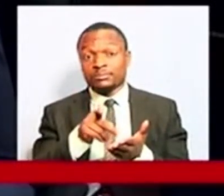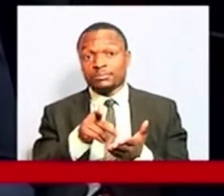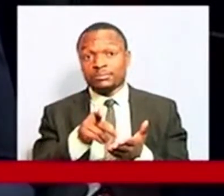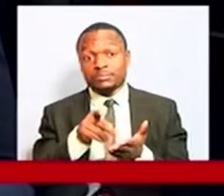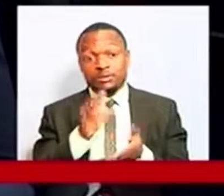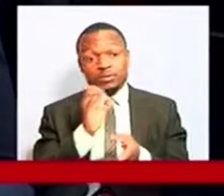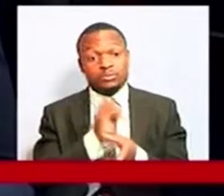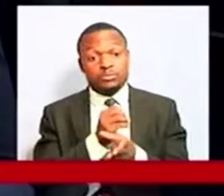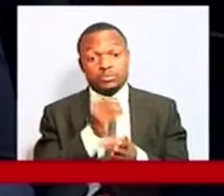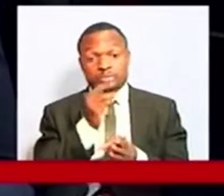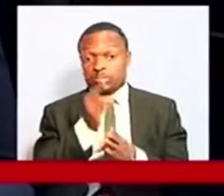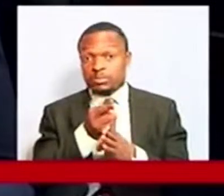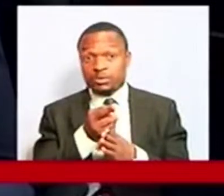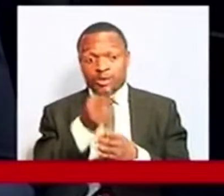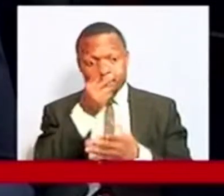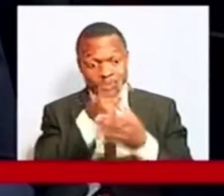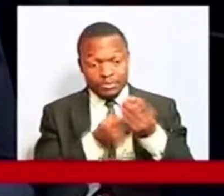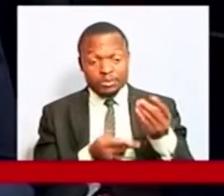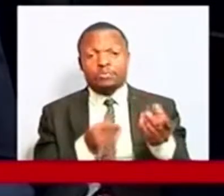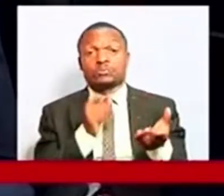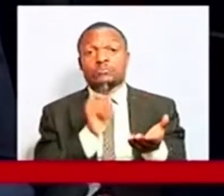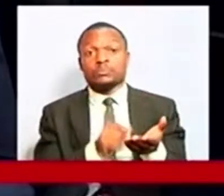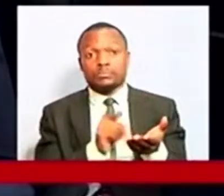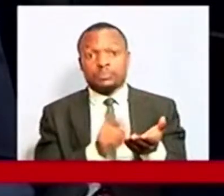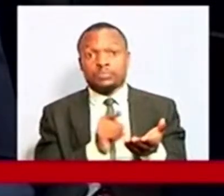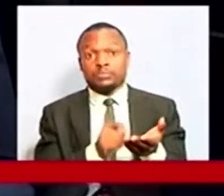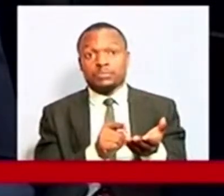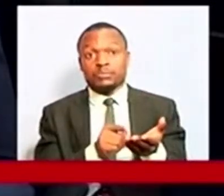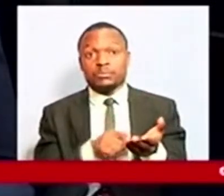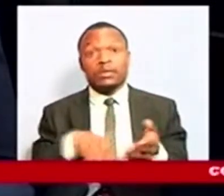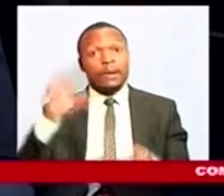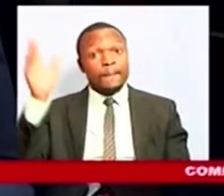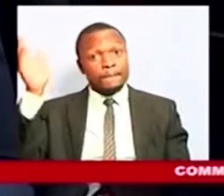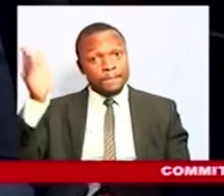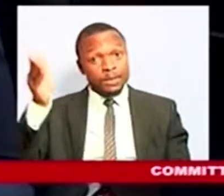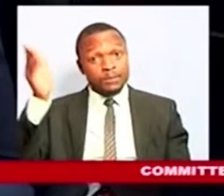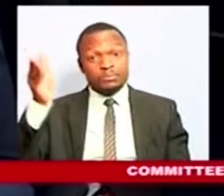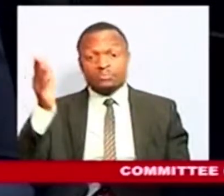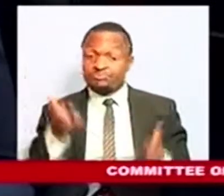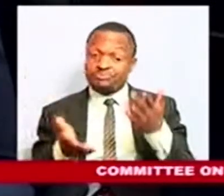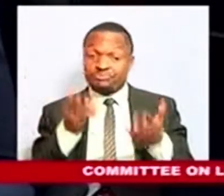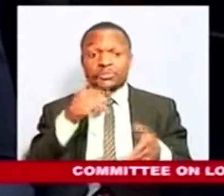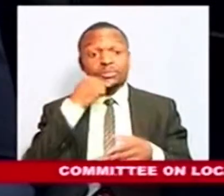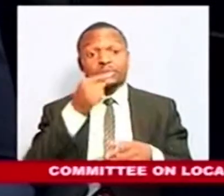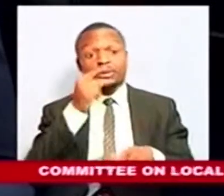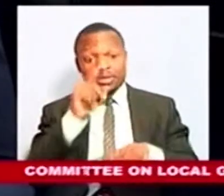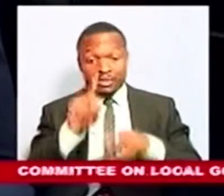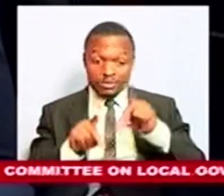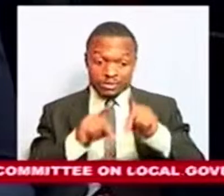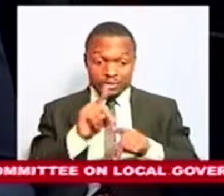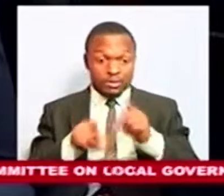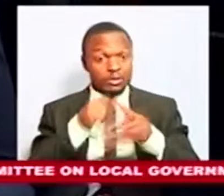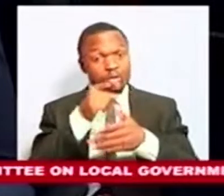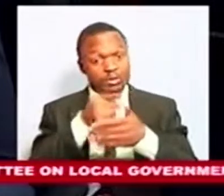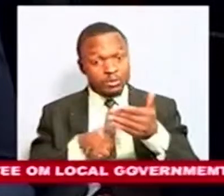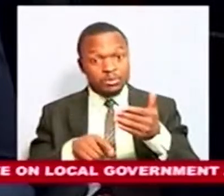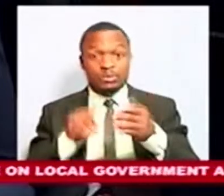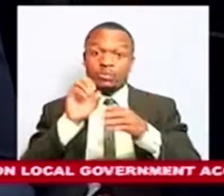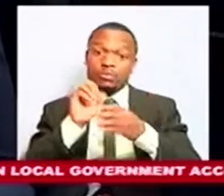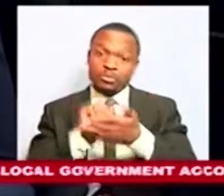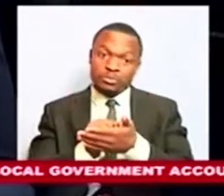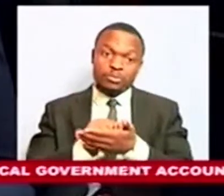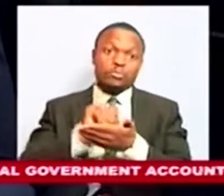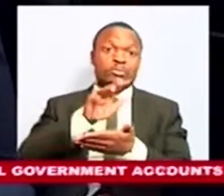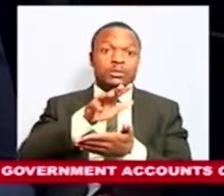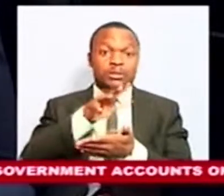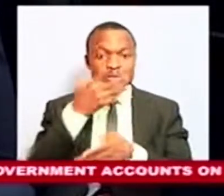Or because both of them actually are meant maybe to sensitize or maybe to tell the people what you have advertised, things like